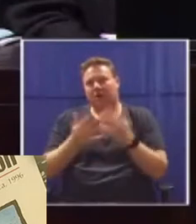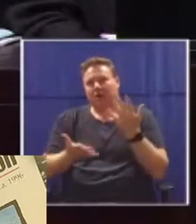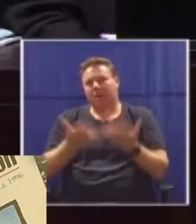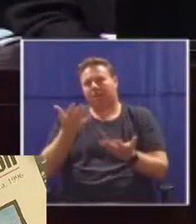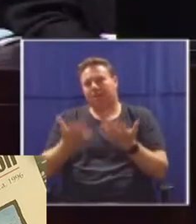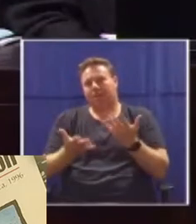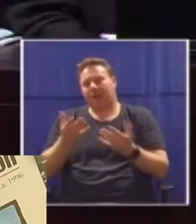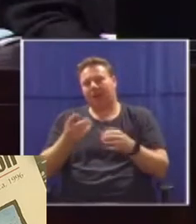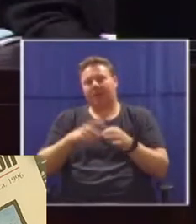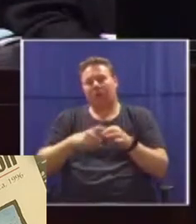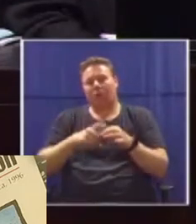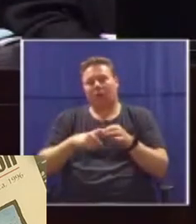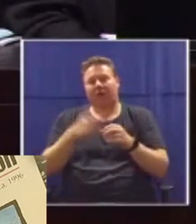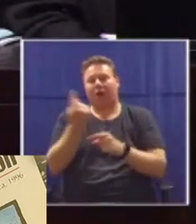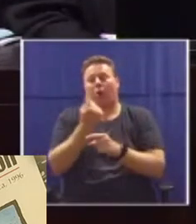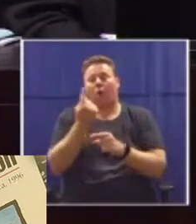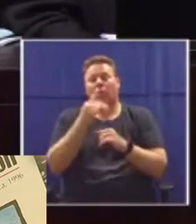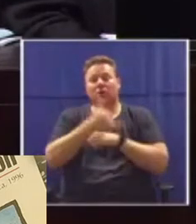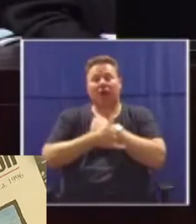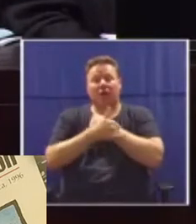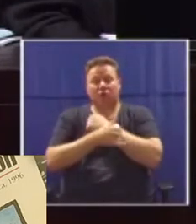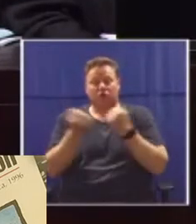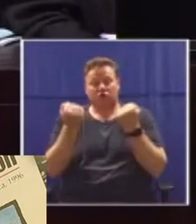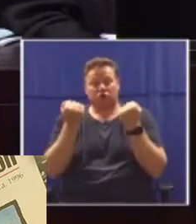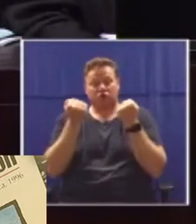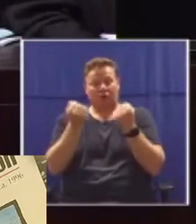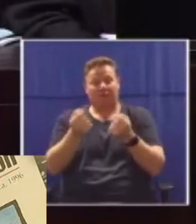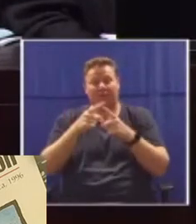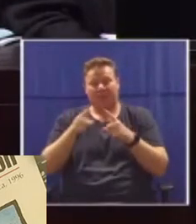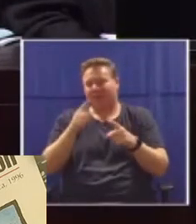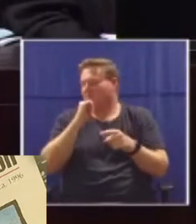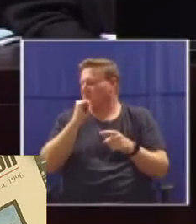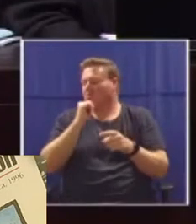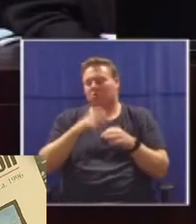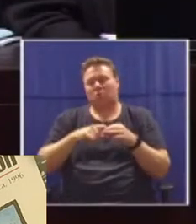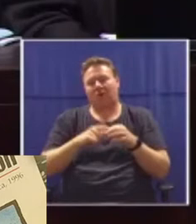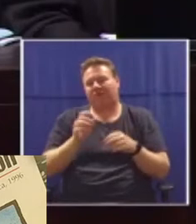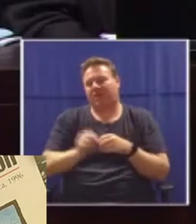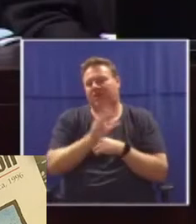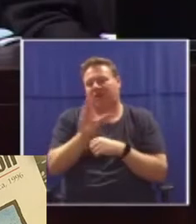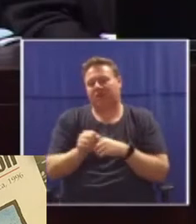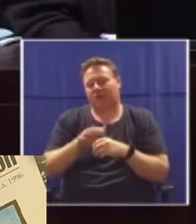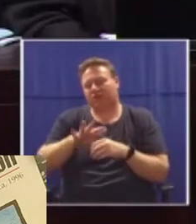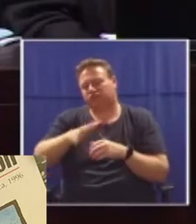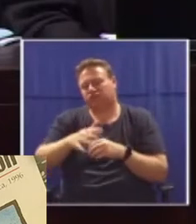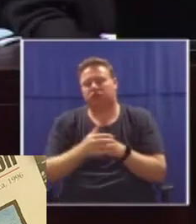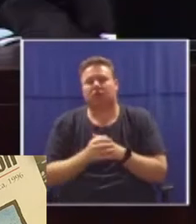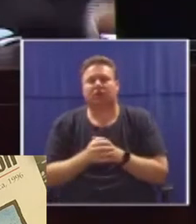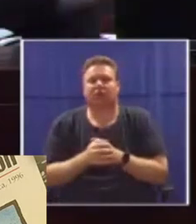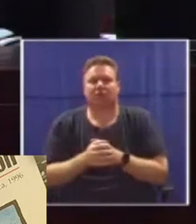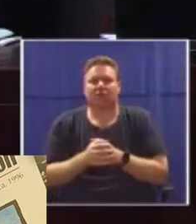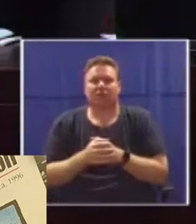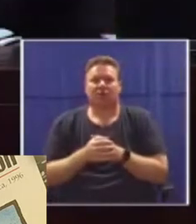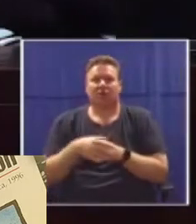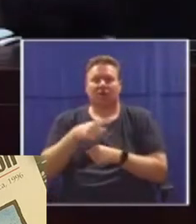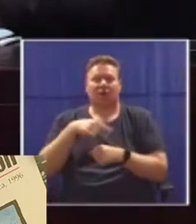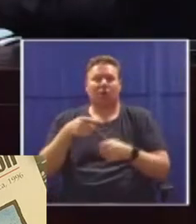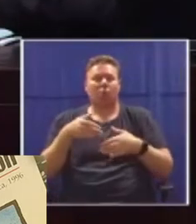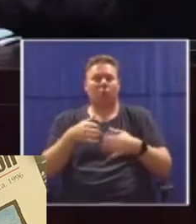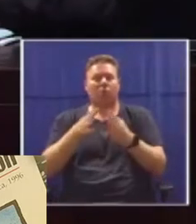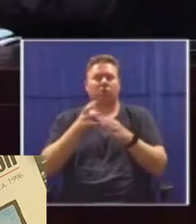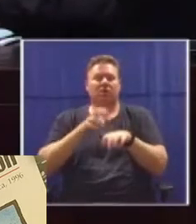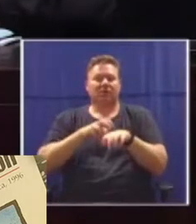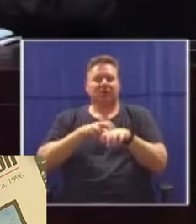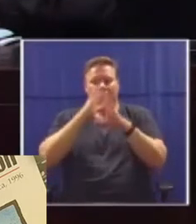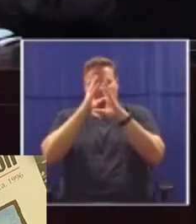qualify in their own countries to drive, but not necessarily in South Africa and our roads. So I think it's something that we